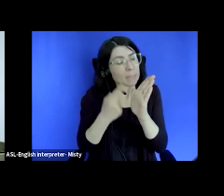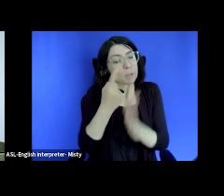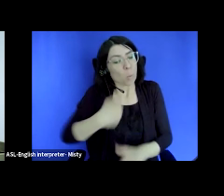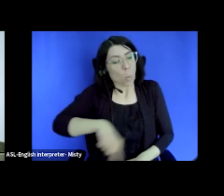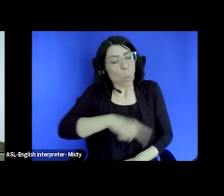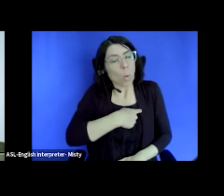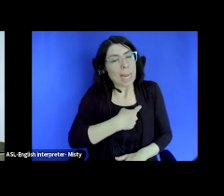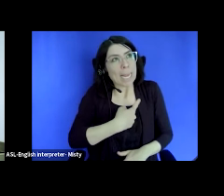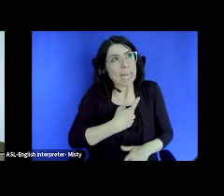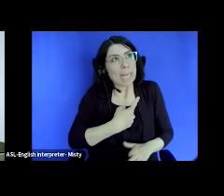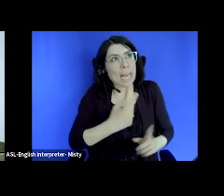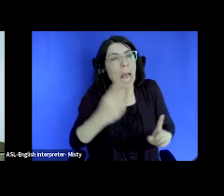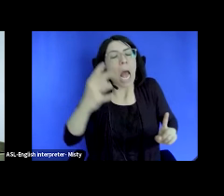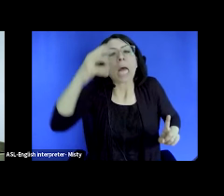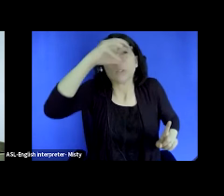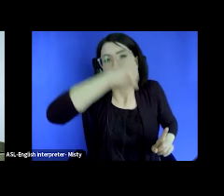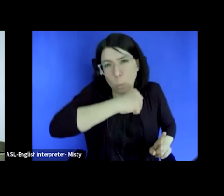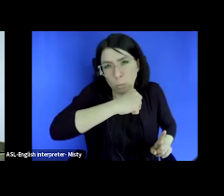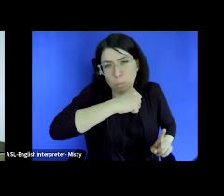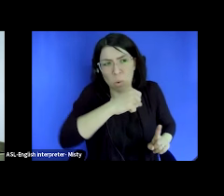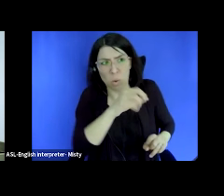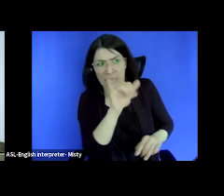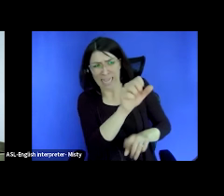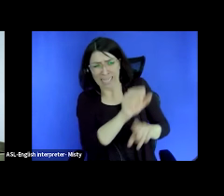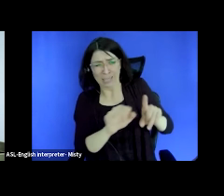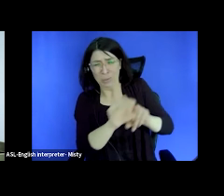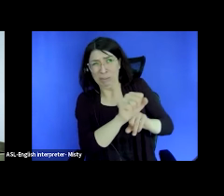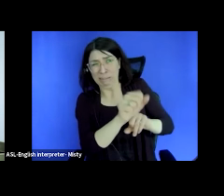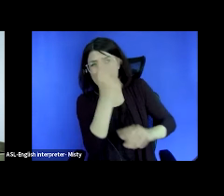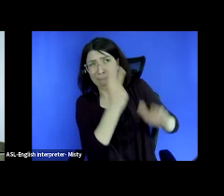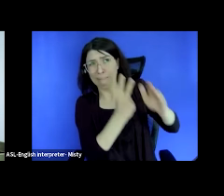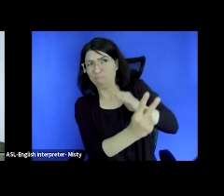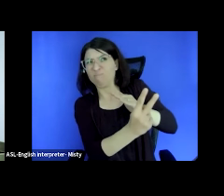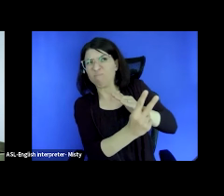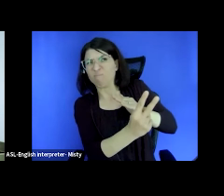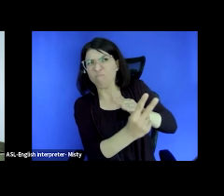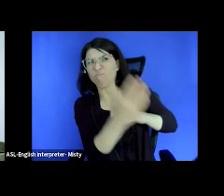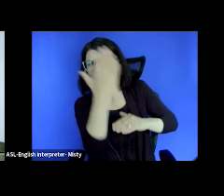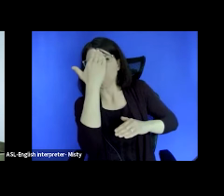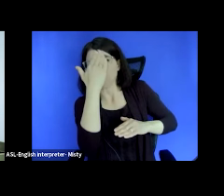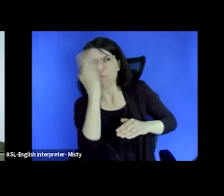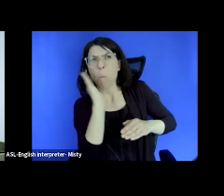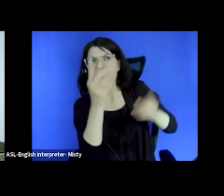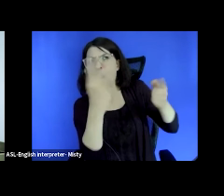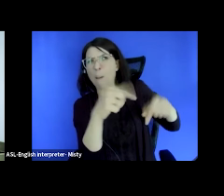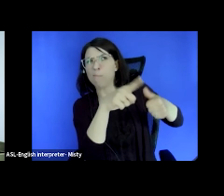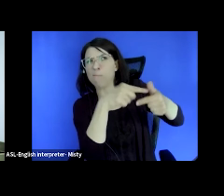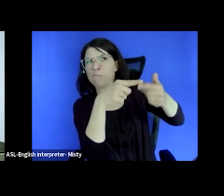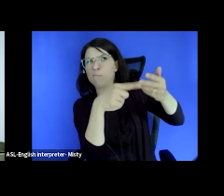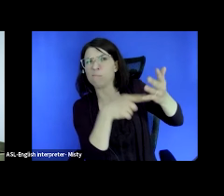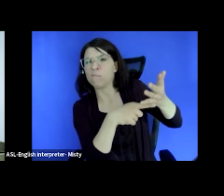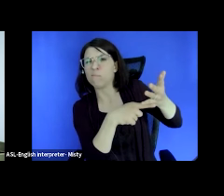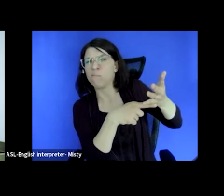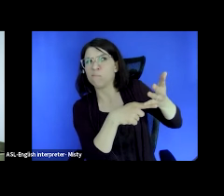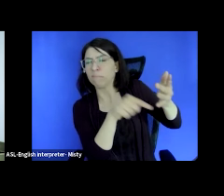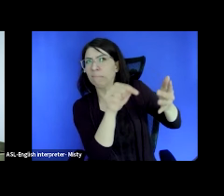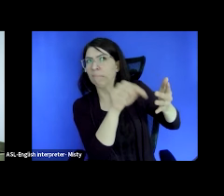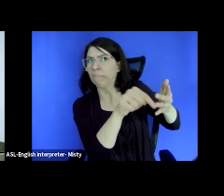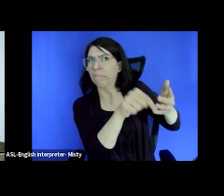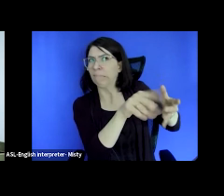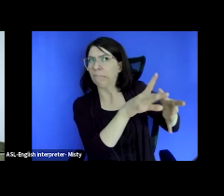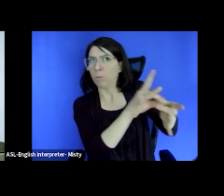a situation and we've decided how it's going to turn out, because we now have this sort of relation to something that might have happened